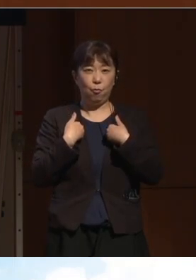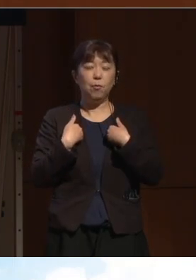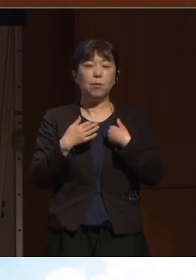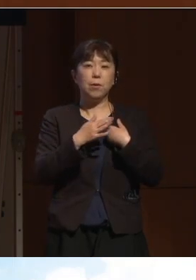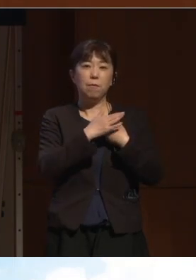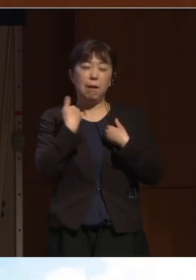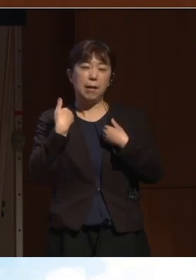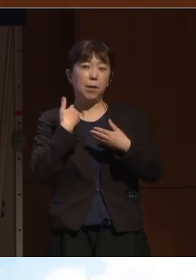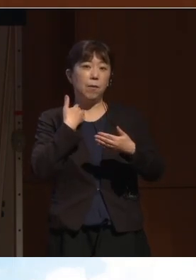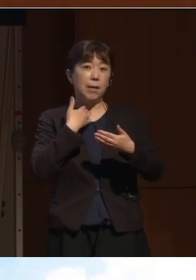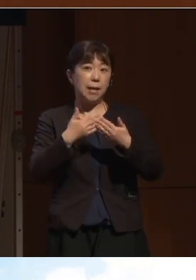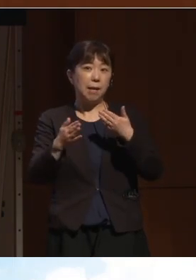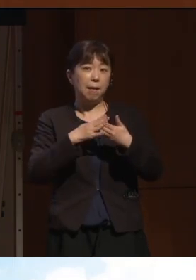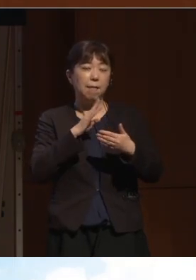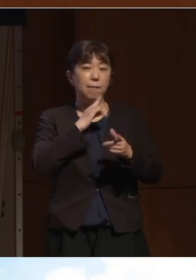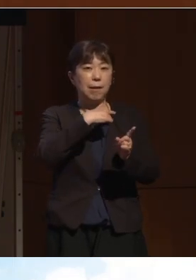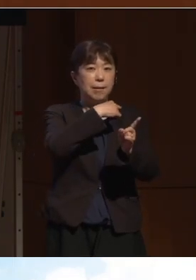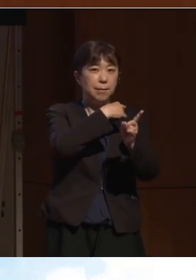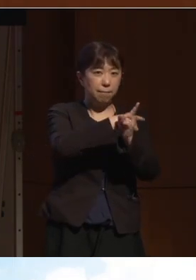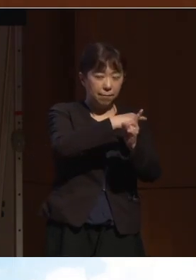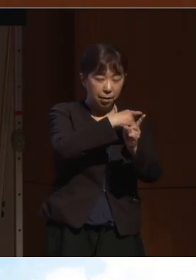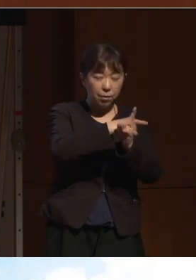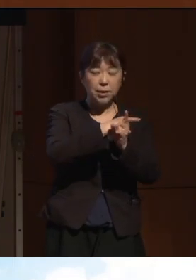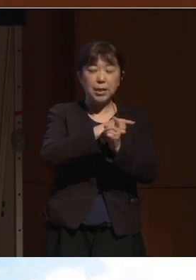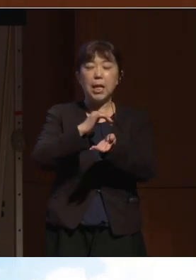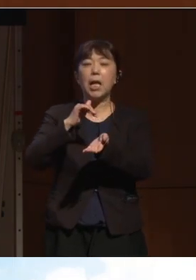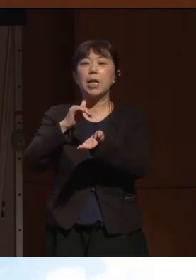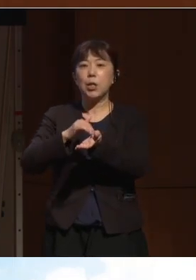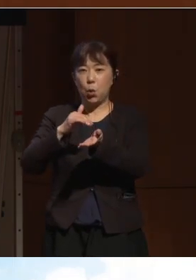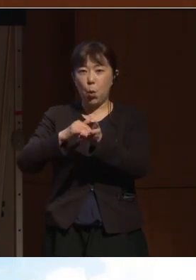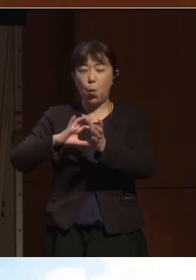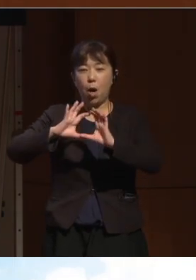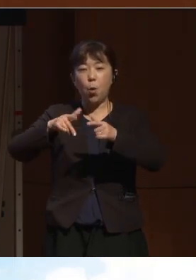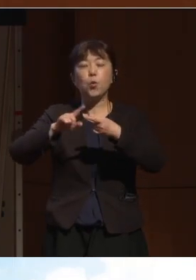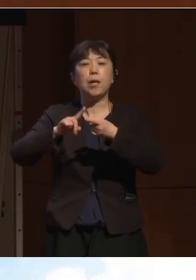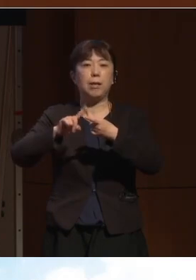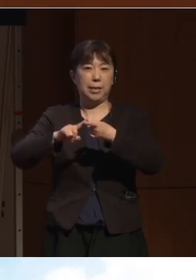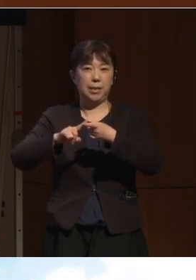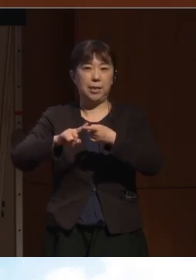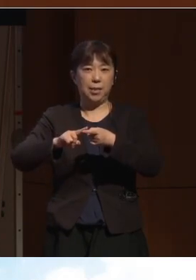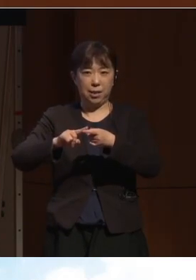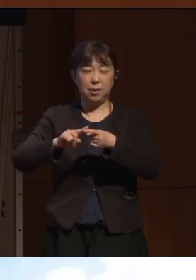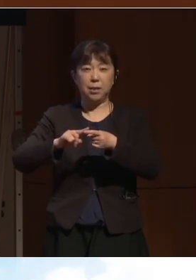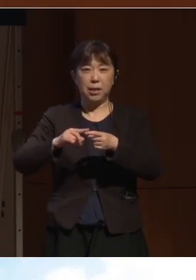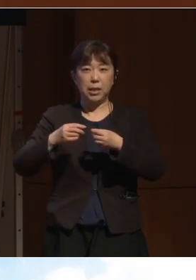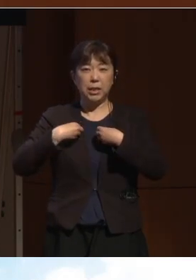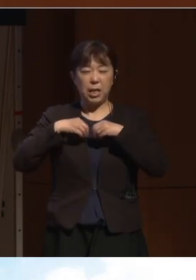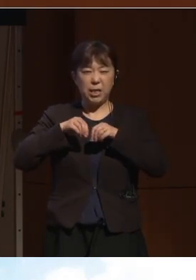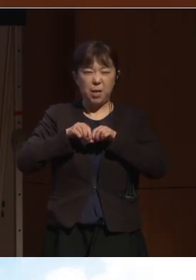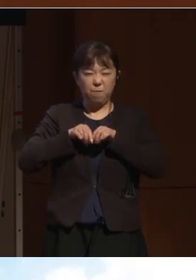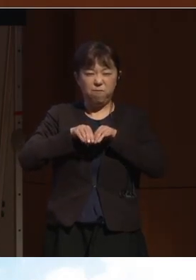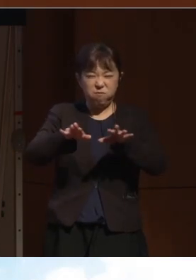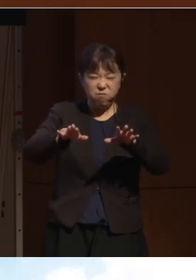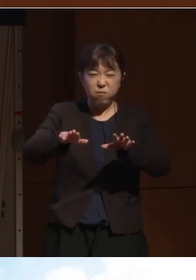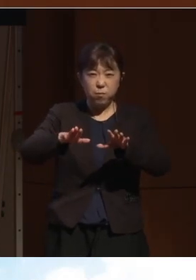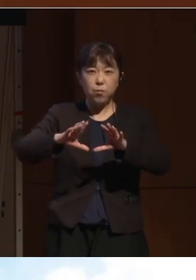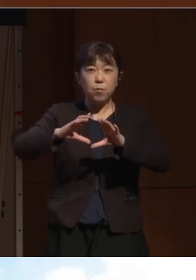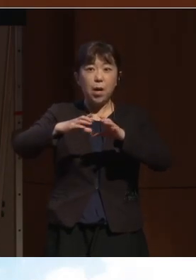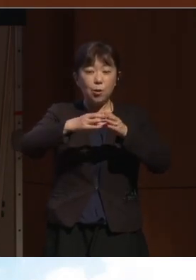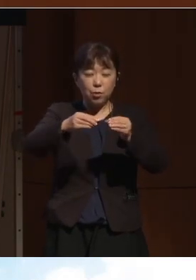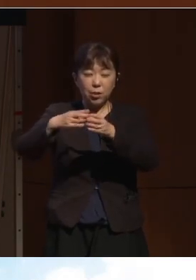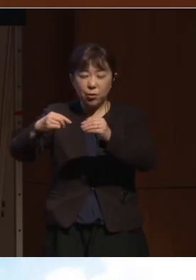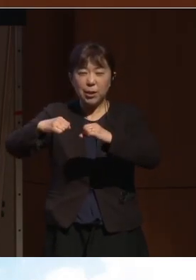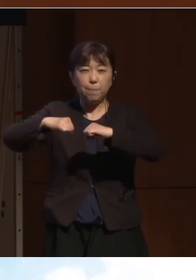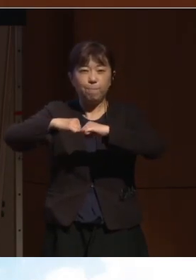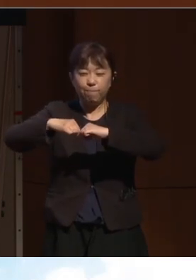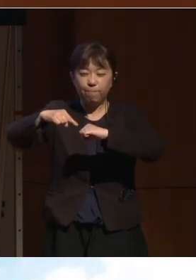international. Pandemics, as we all know, as we all saw, cross borders, but much of what we learnt in the UK was from scientists, public